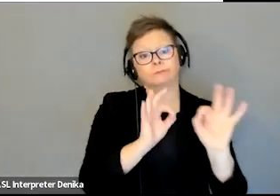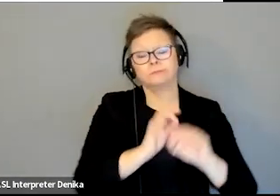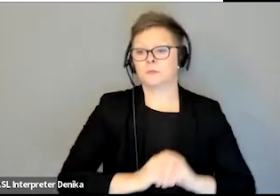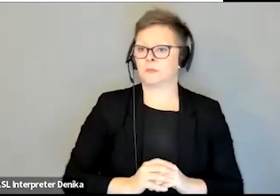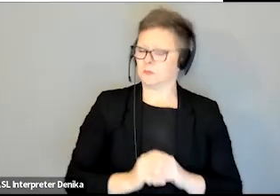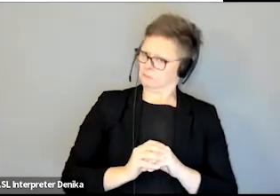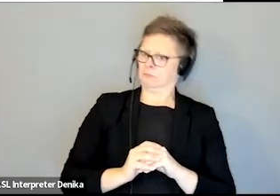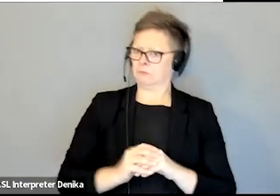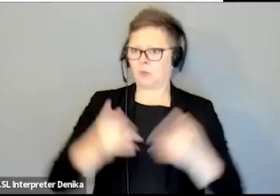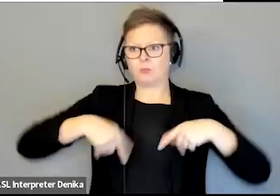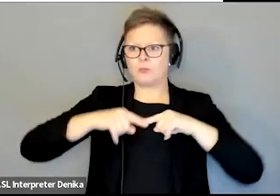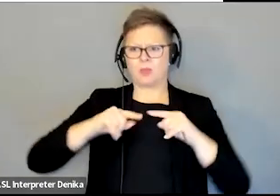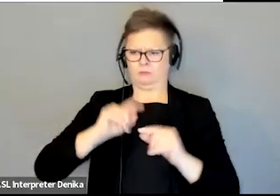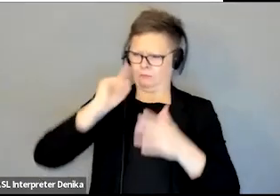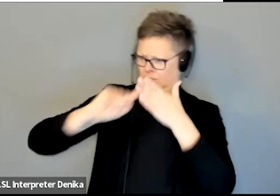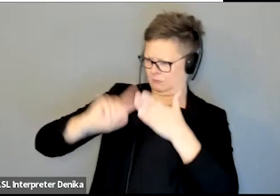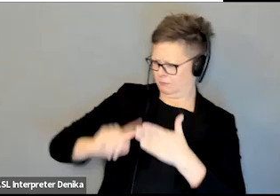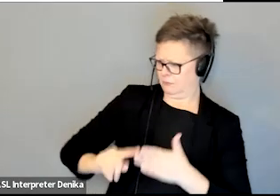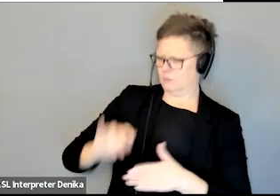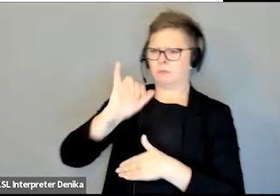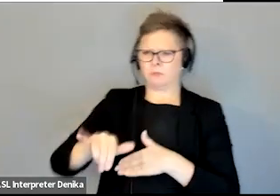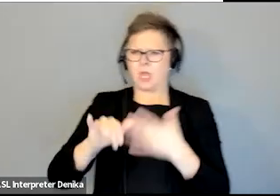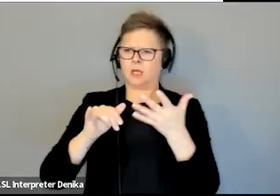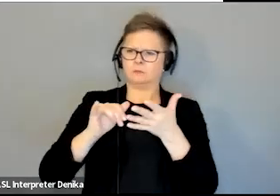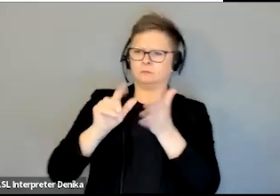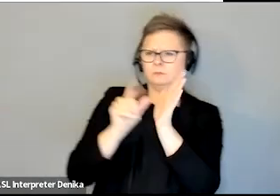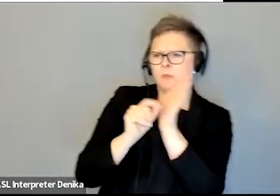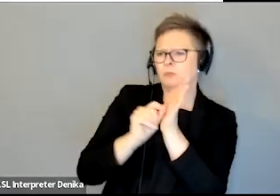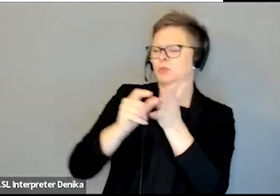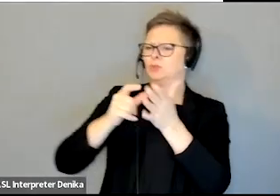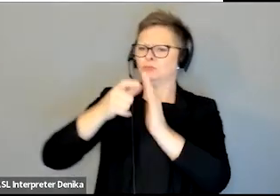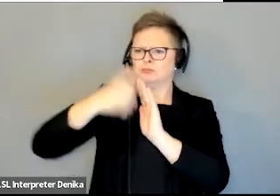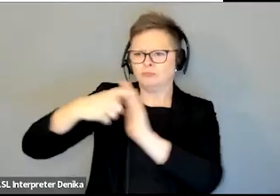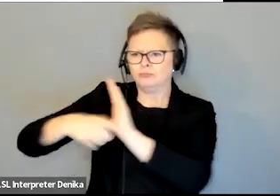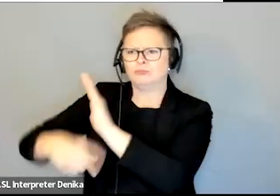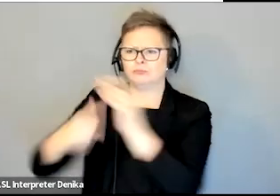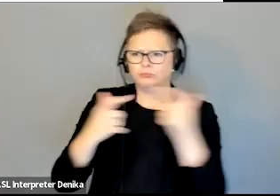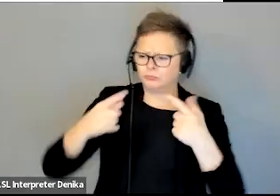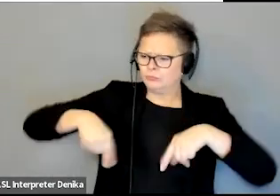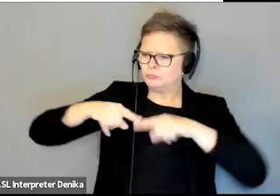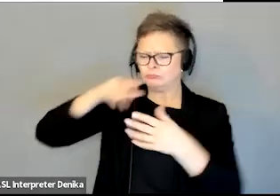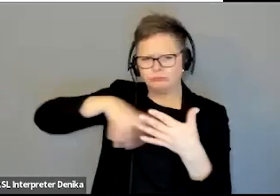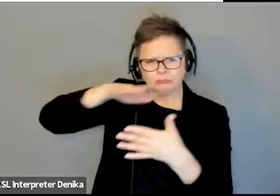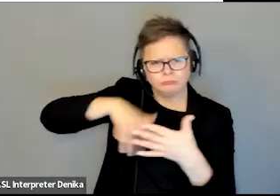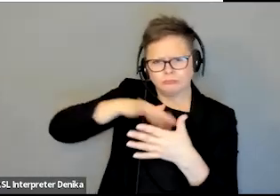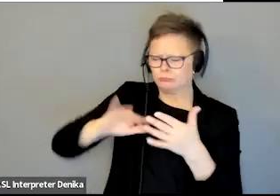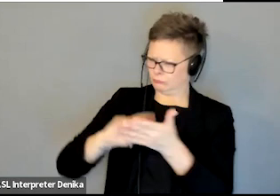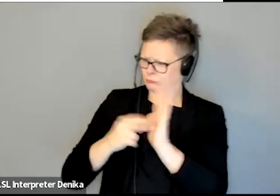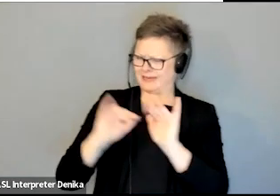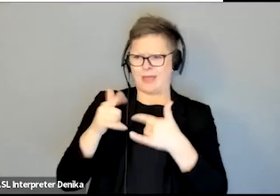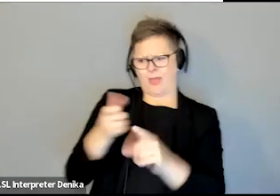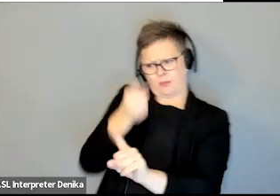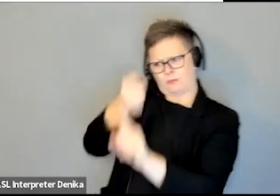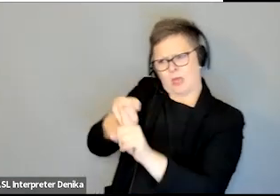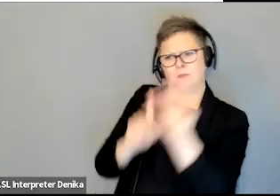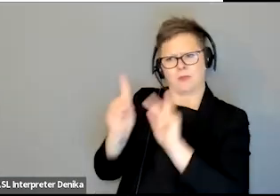So our review examined the literature on workplace accommodations in the pandemic with the aim of understanding their impacts and their implications for people with